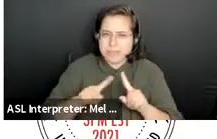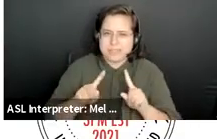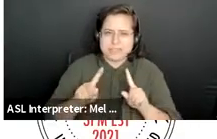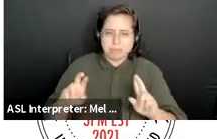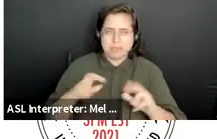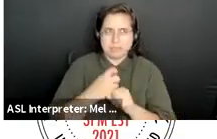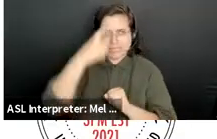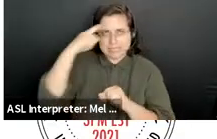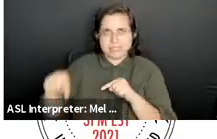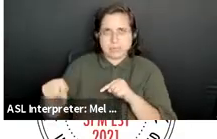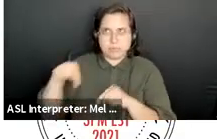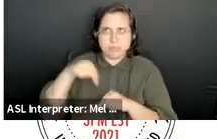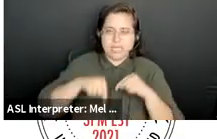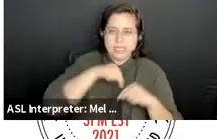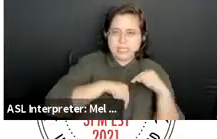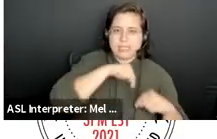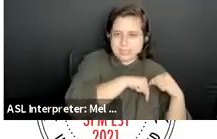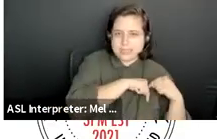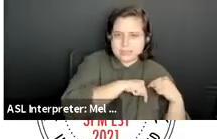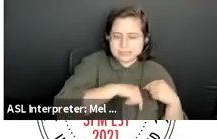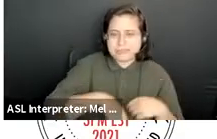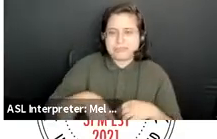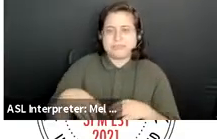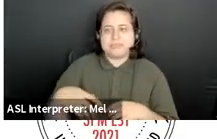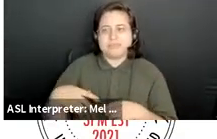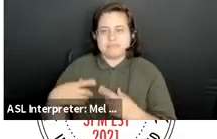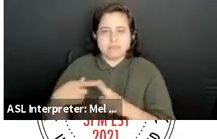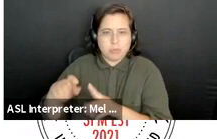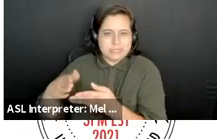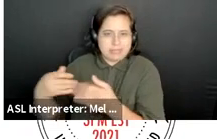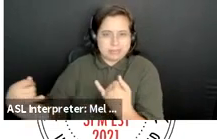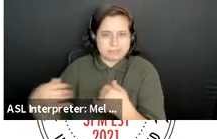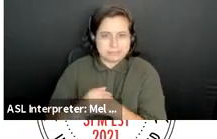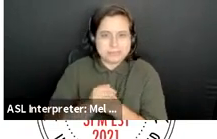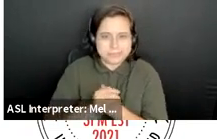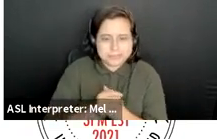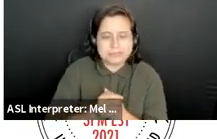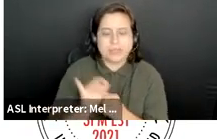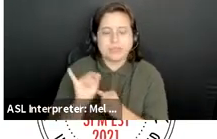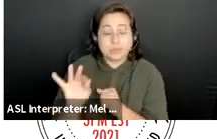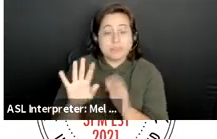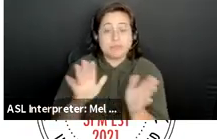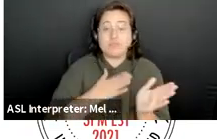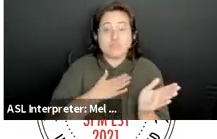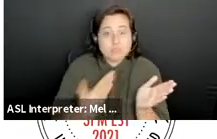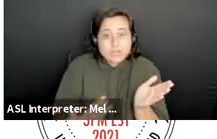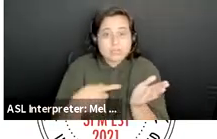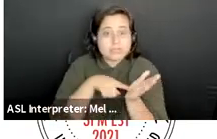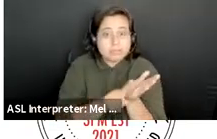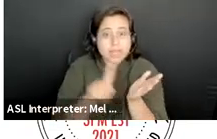we're working backwards from our deadline. So if you're willing to pay the